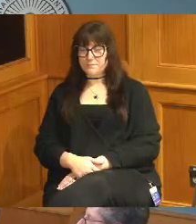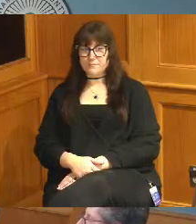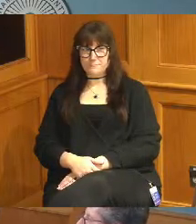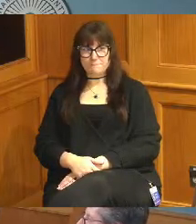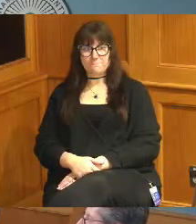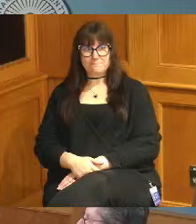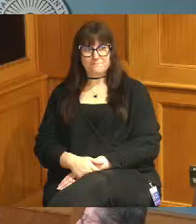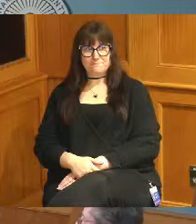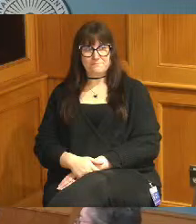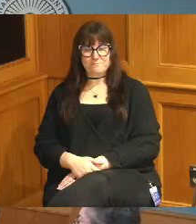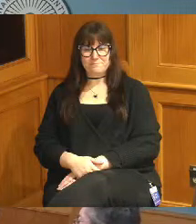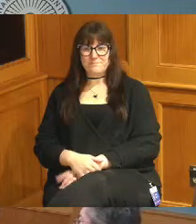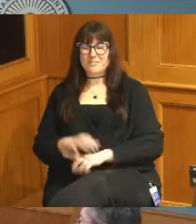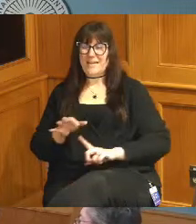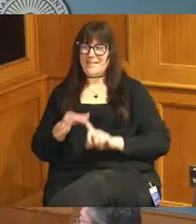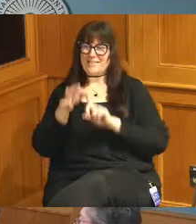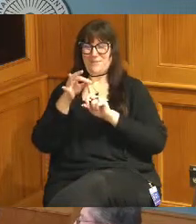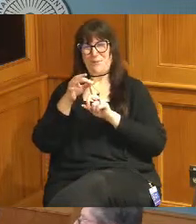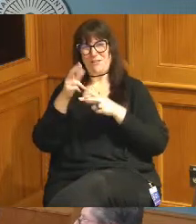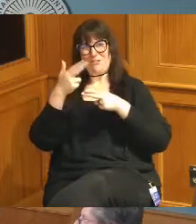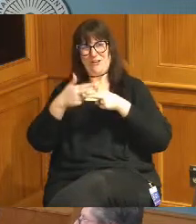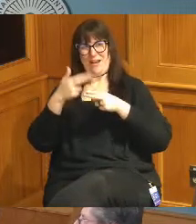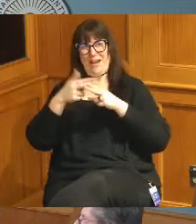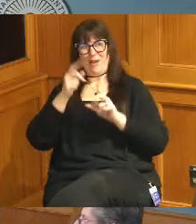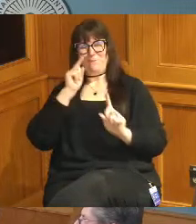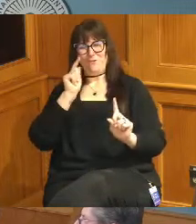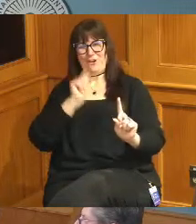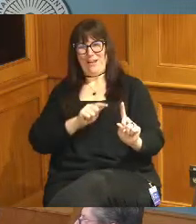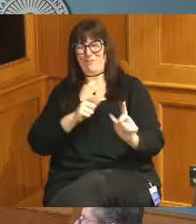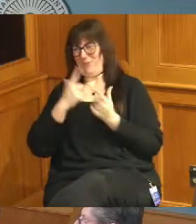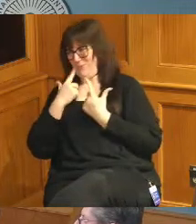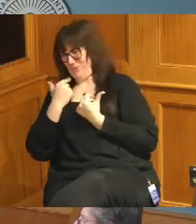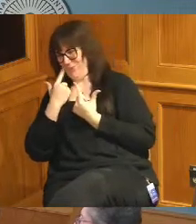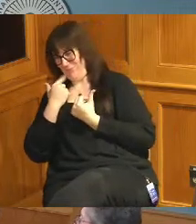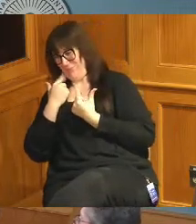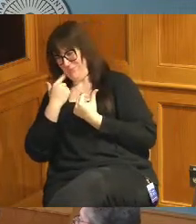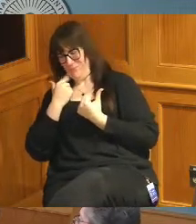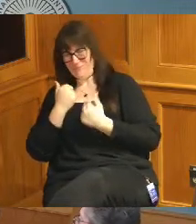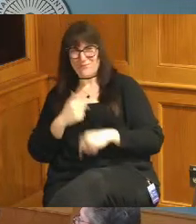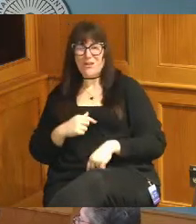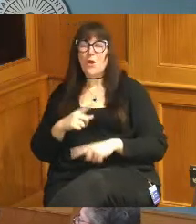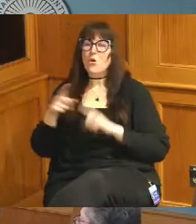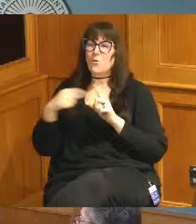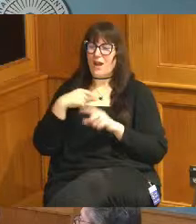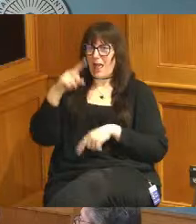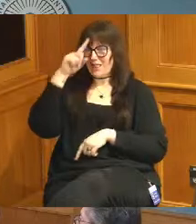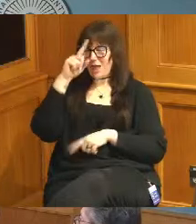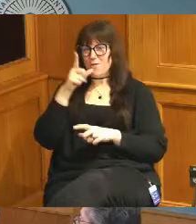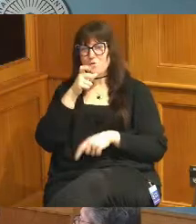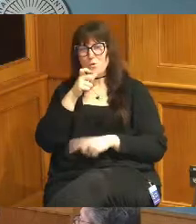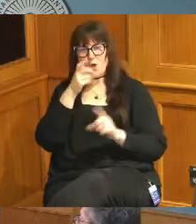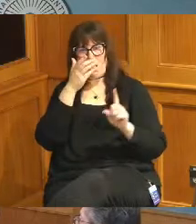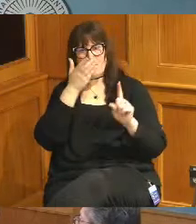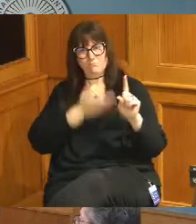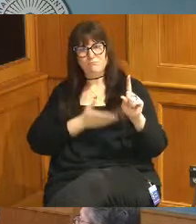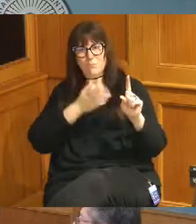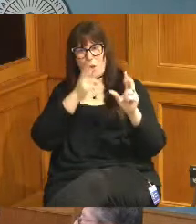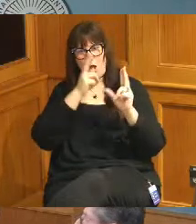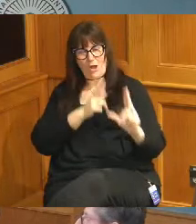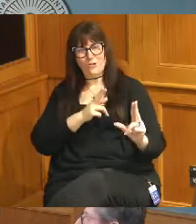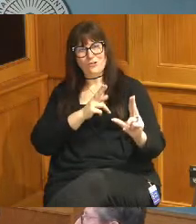And I have a special name for him when I thought of who to honor, and it's the